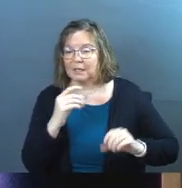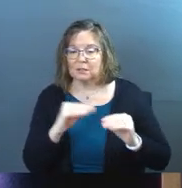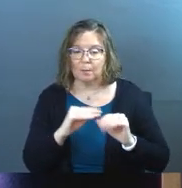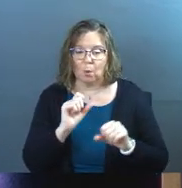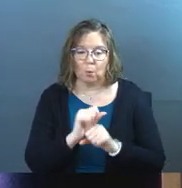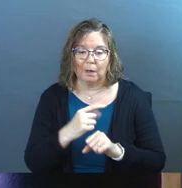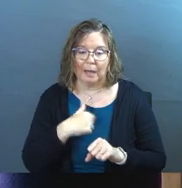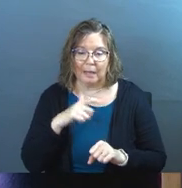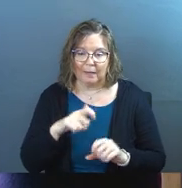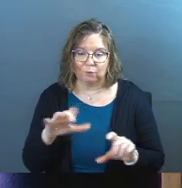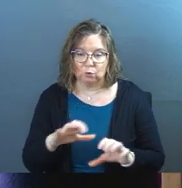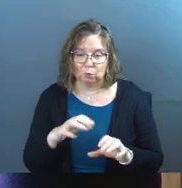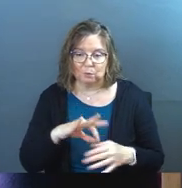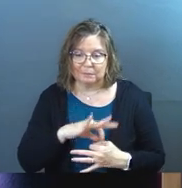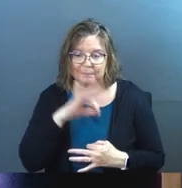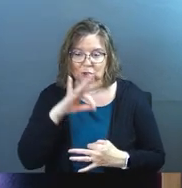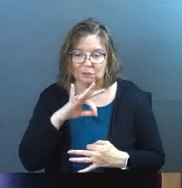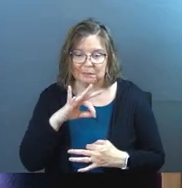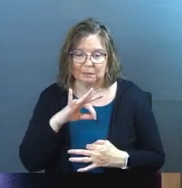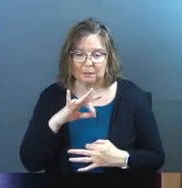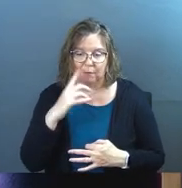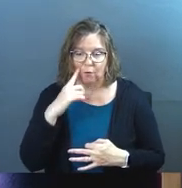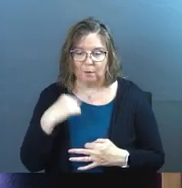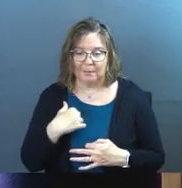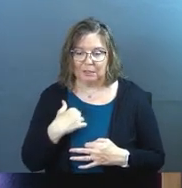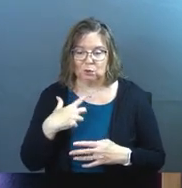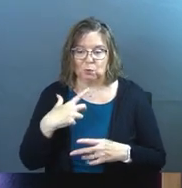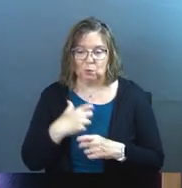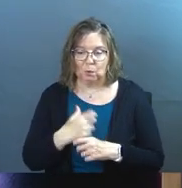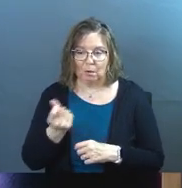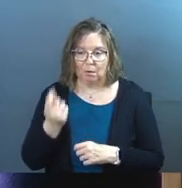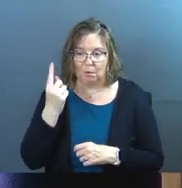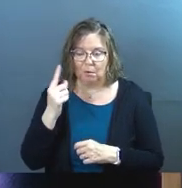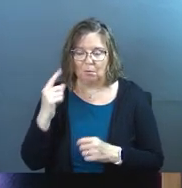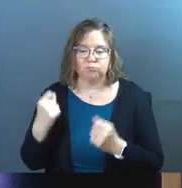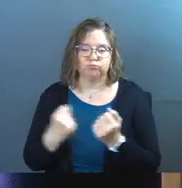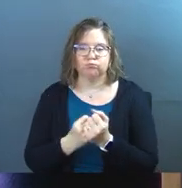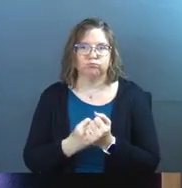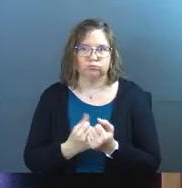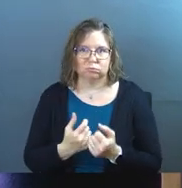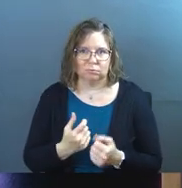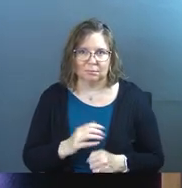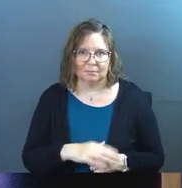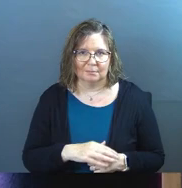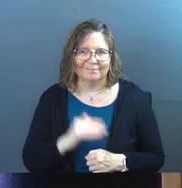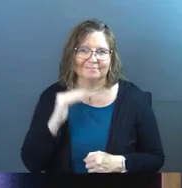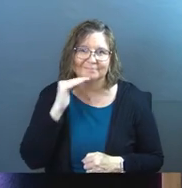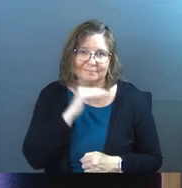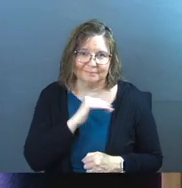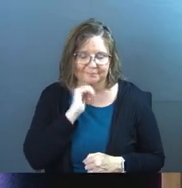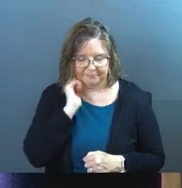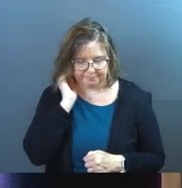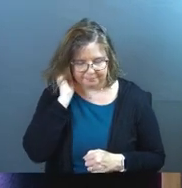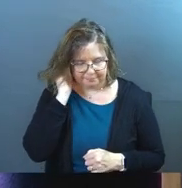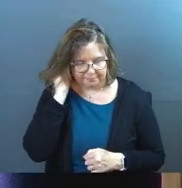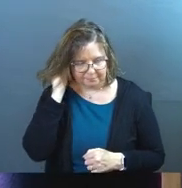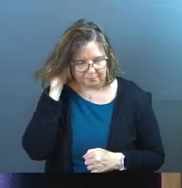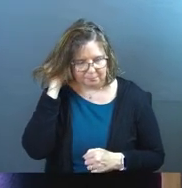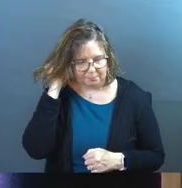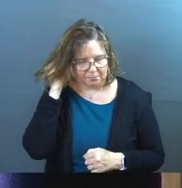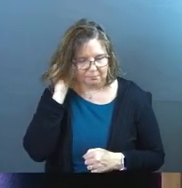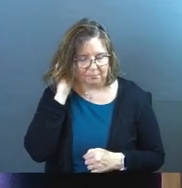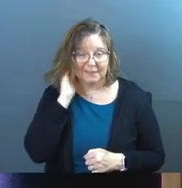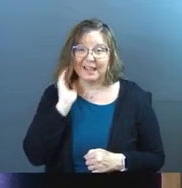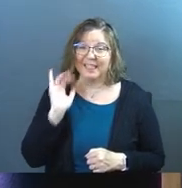more work that I have to do spiritually in order to get him on my side on this thing. And that's religion,